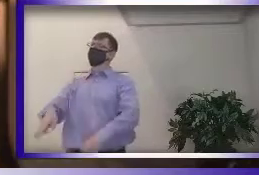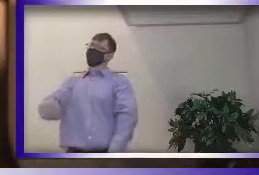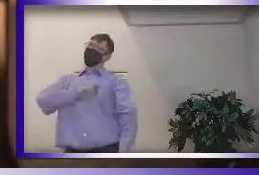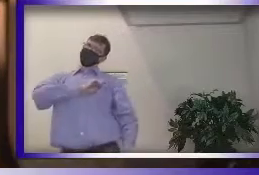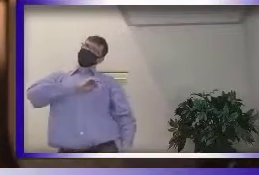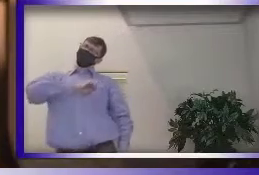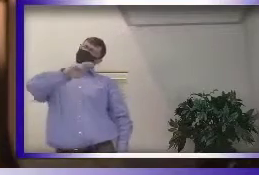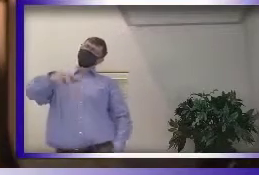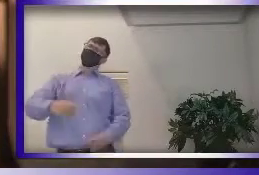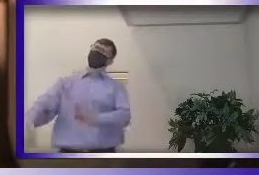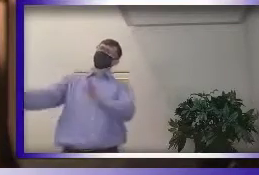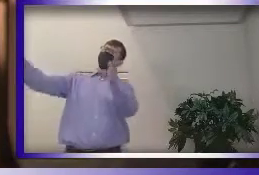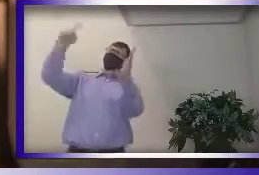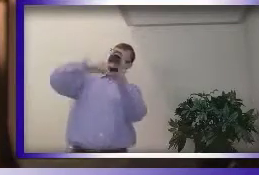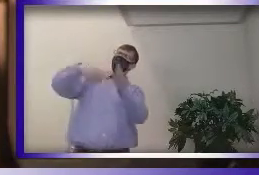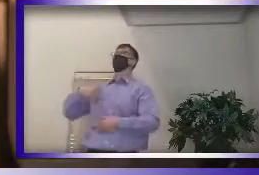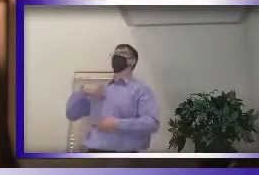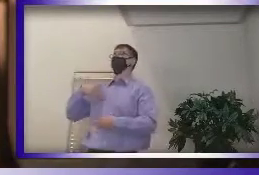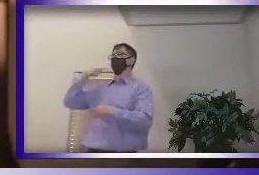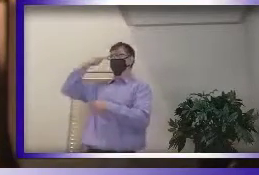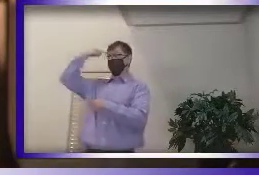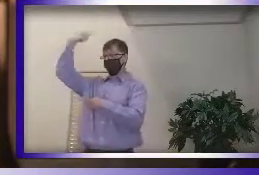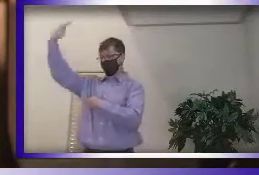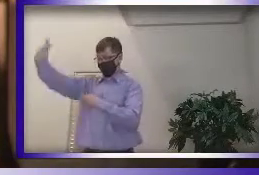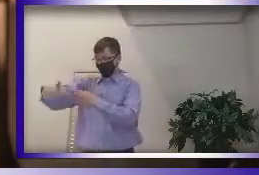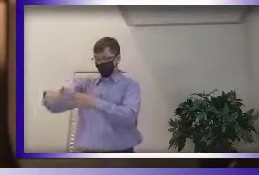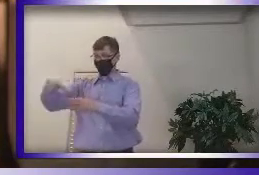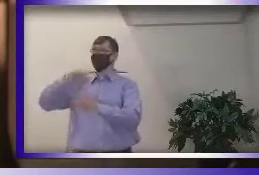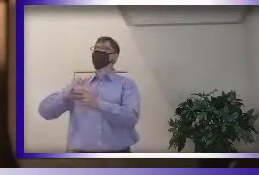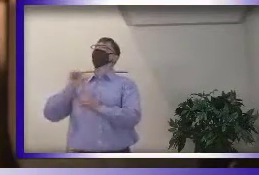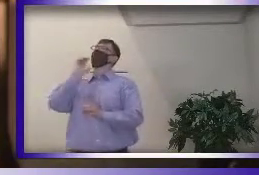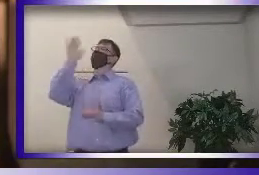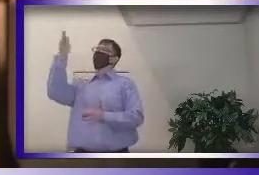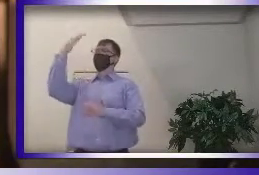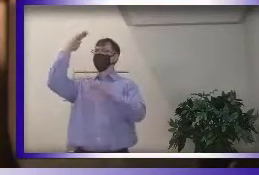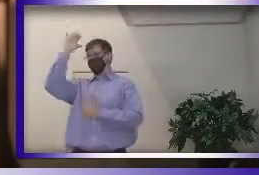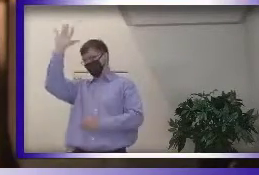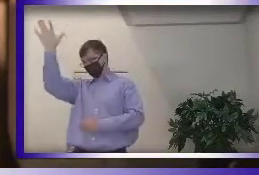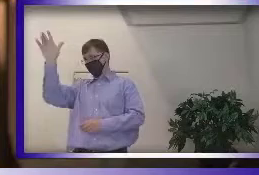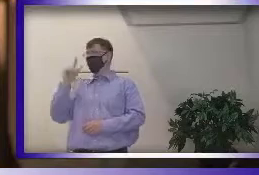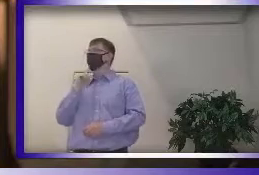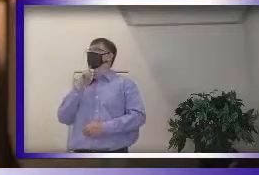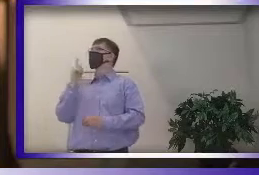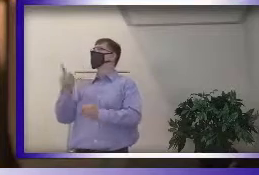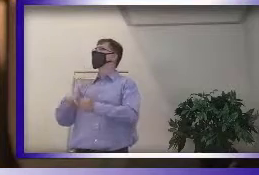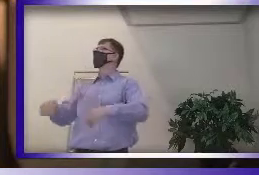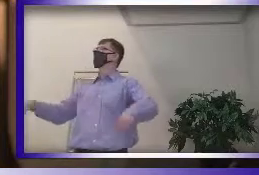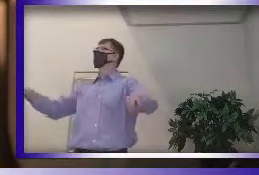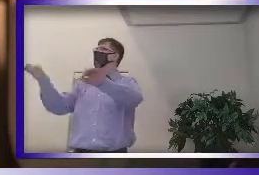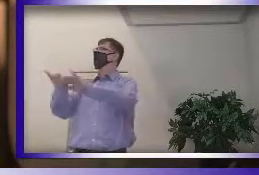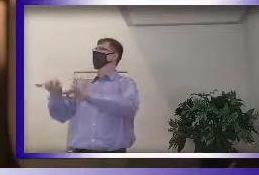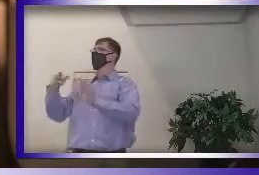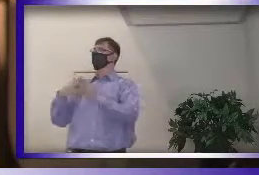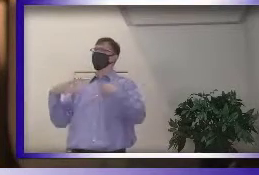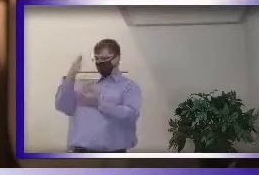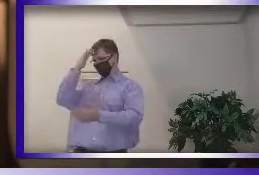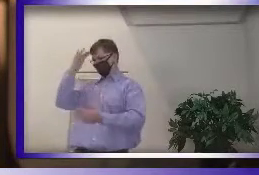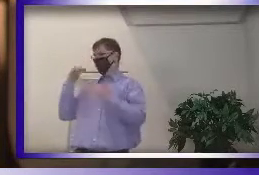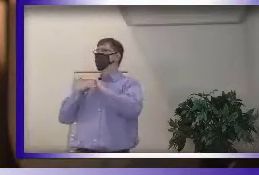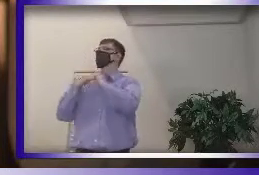study history because our heroes can tell us a little bit about who we are and who we want to